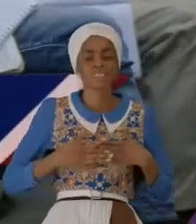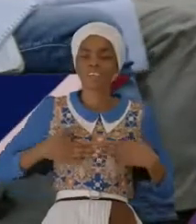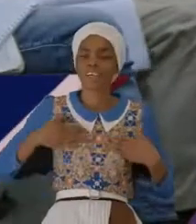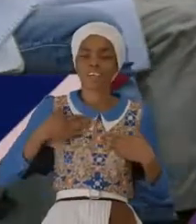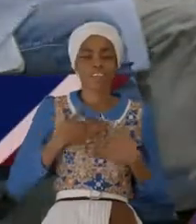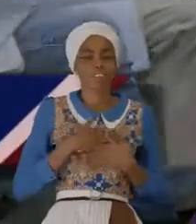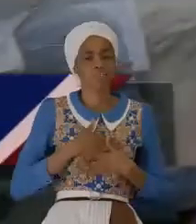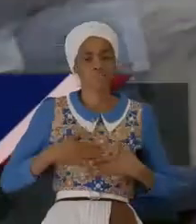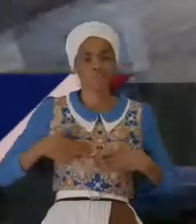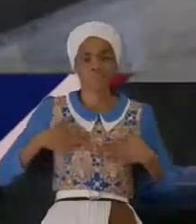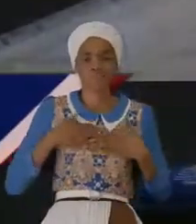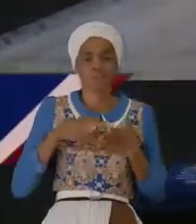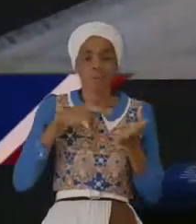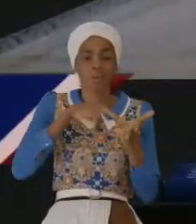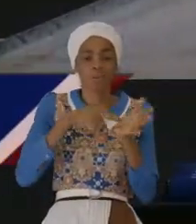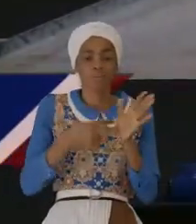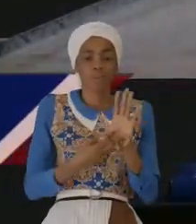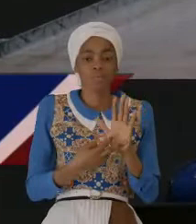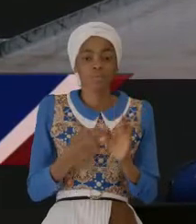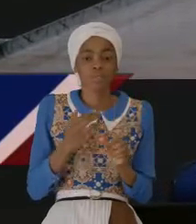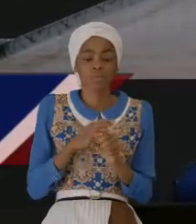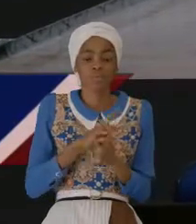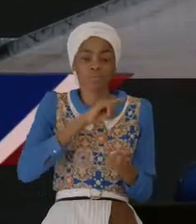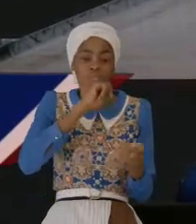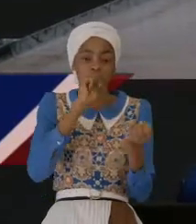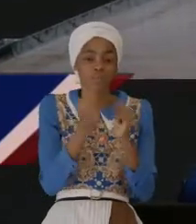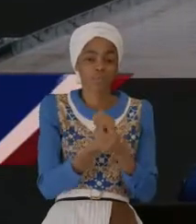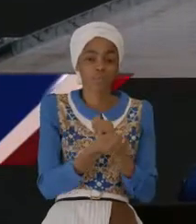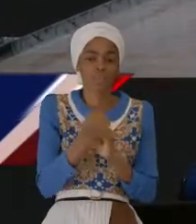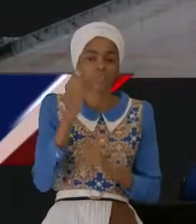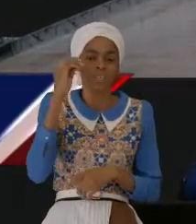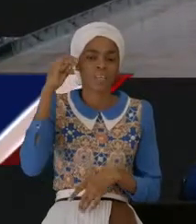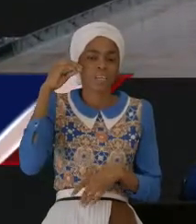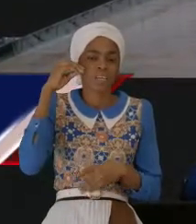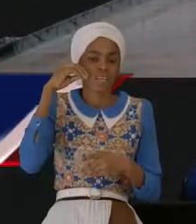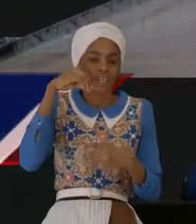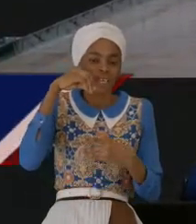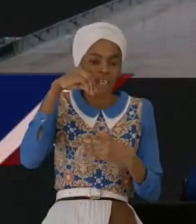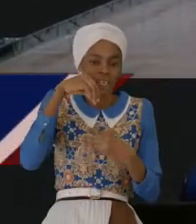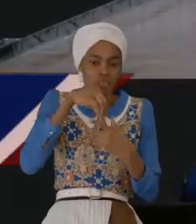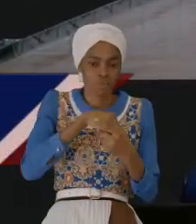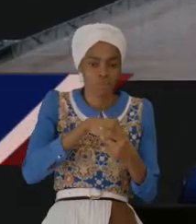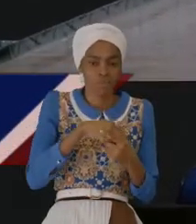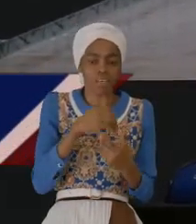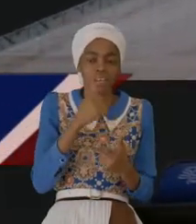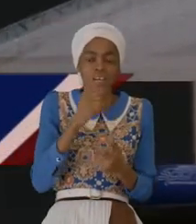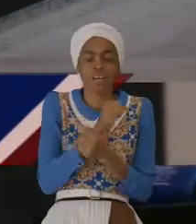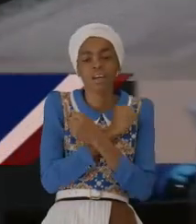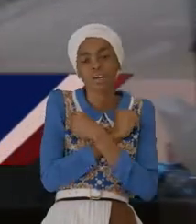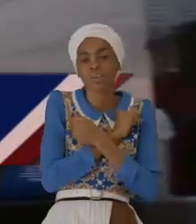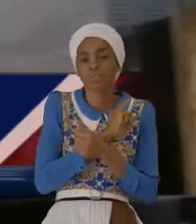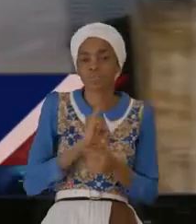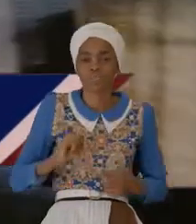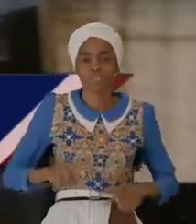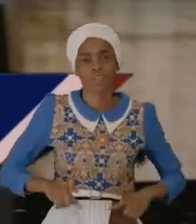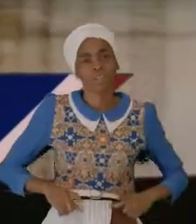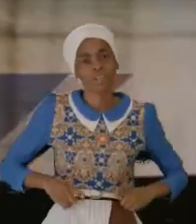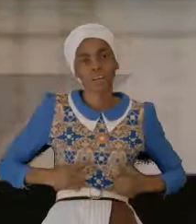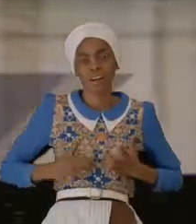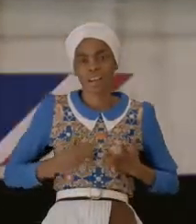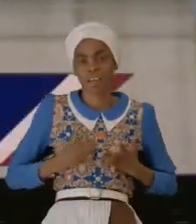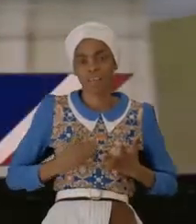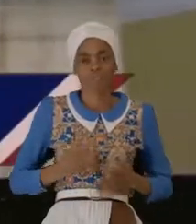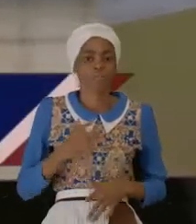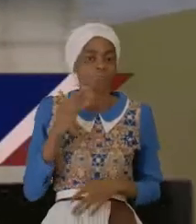purposeful transformation of a loving life a life of love